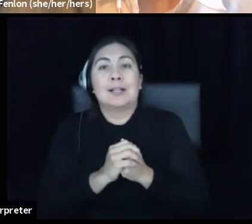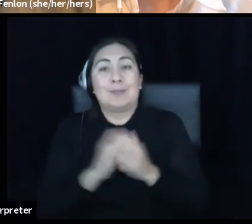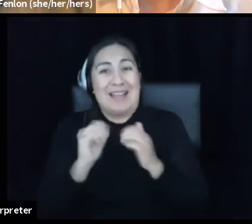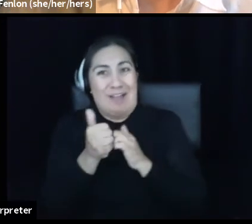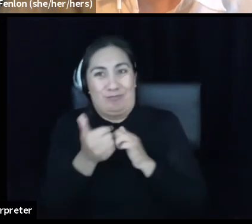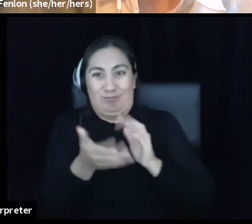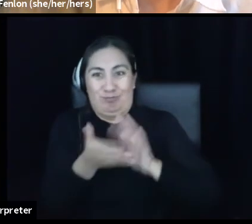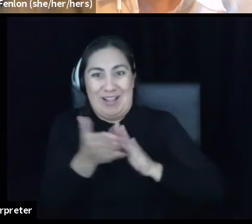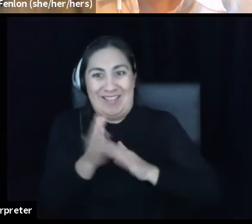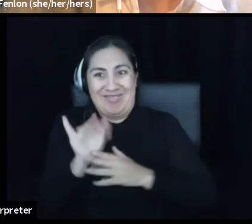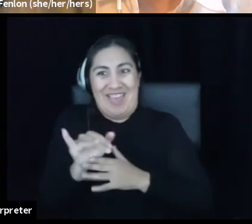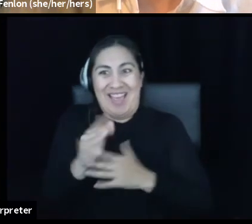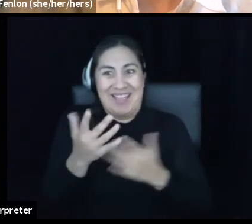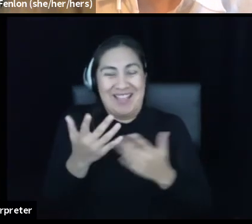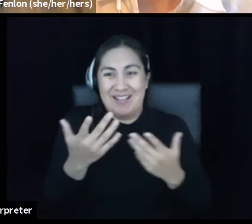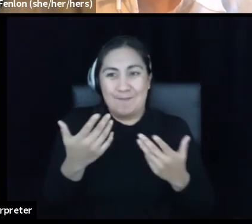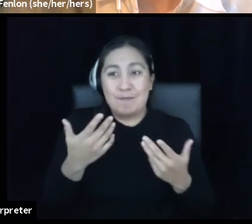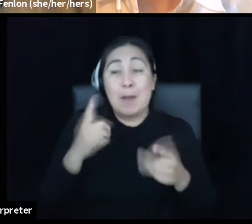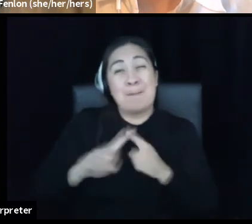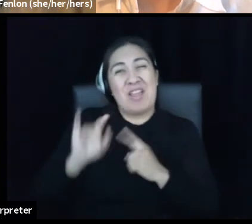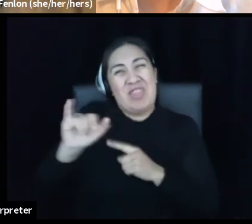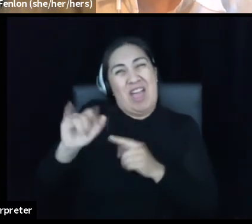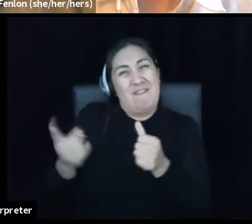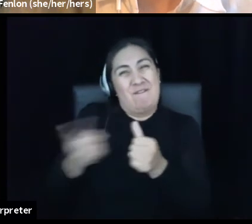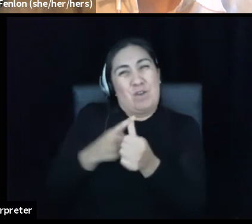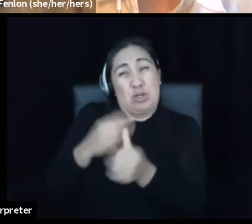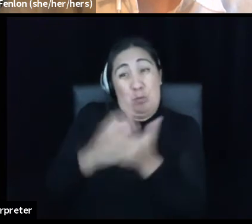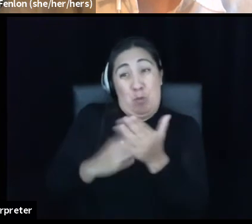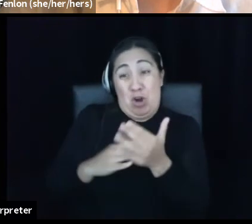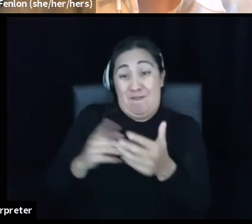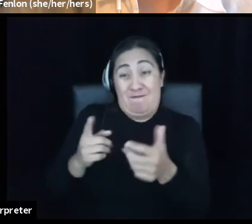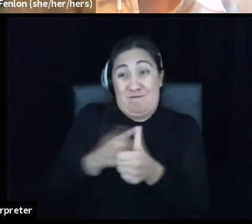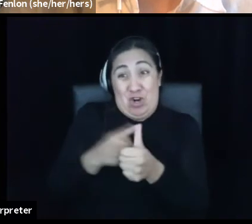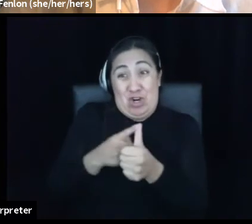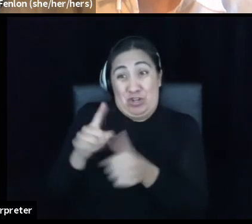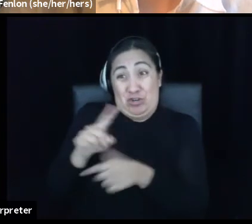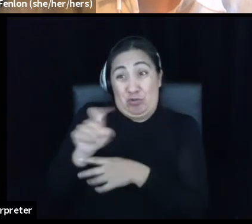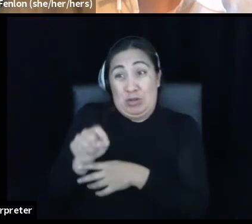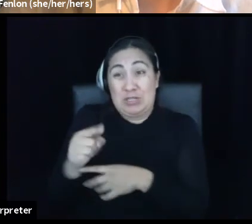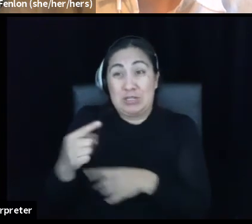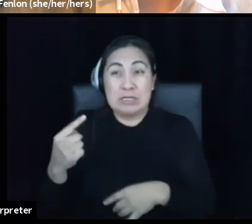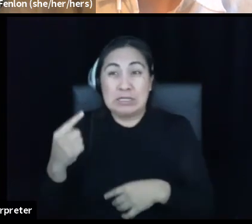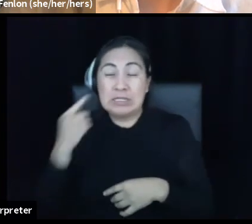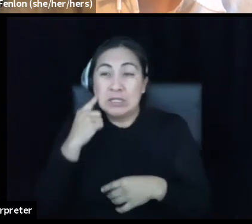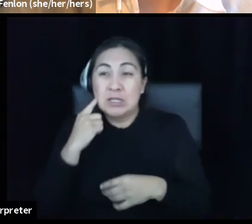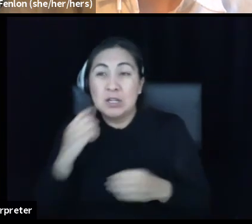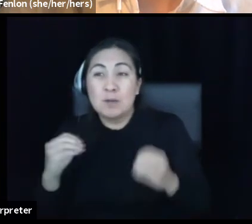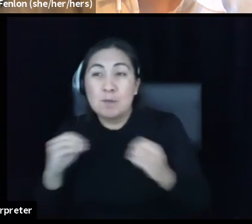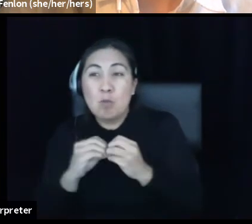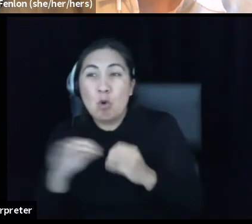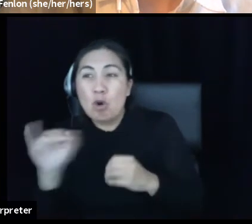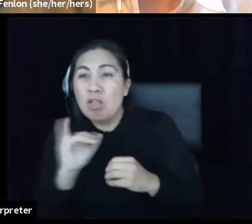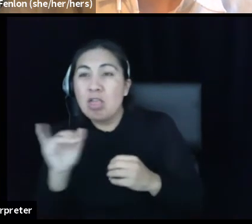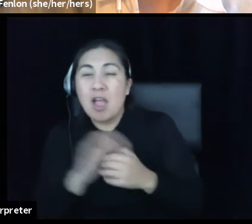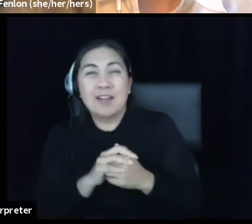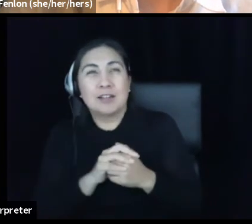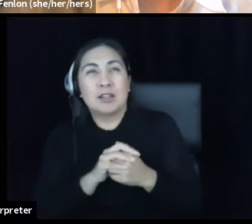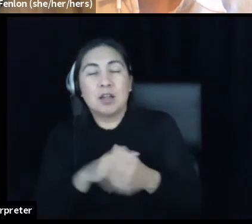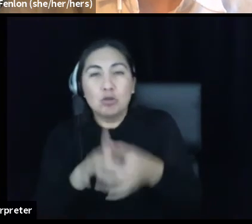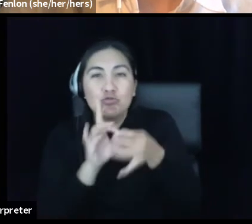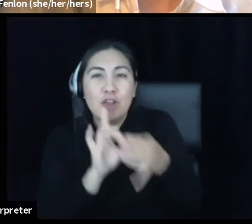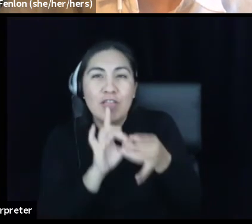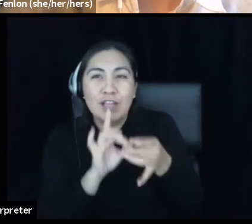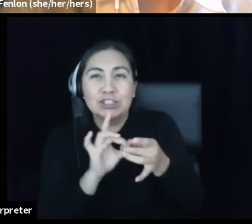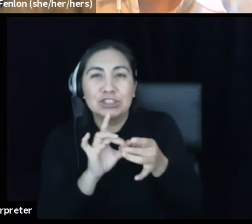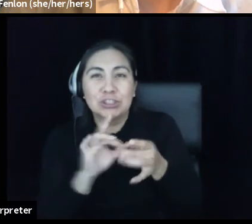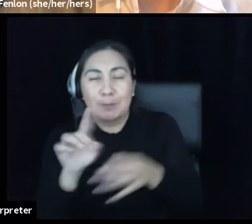like, to me, it feels more like a heart question or a relationship question, which